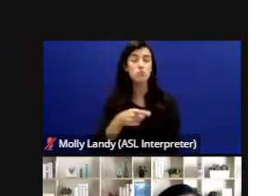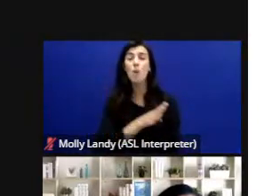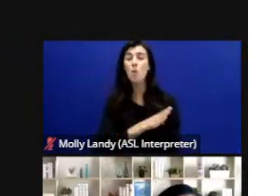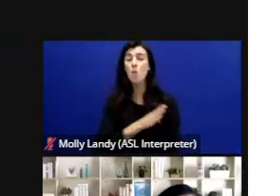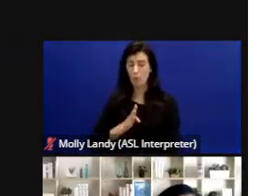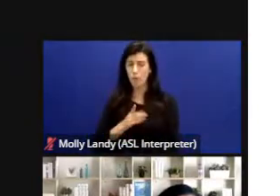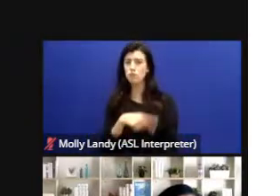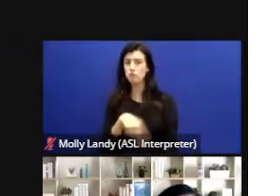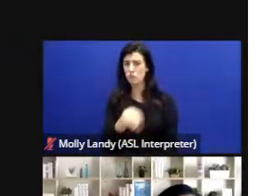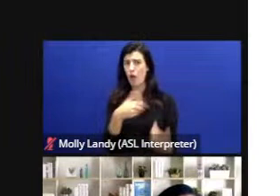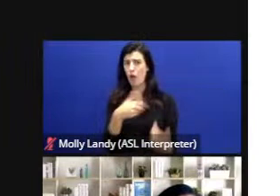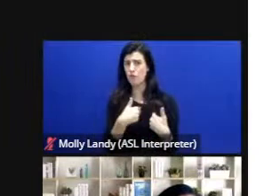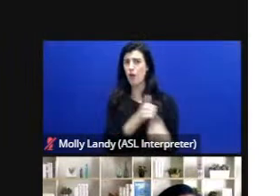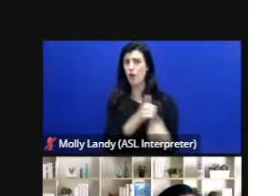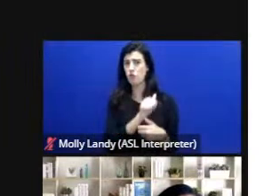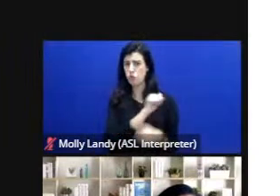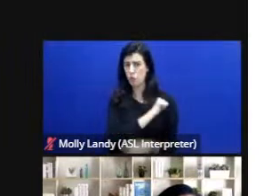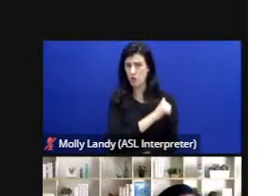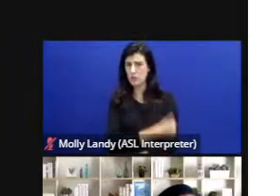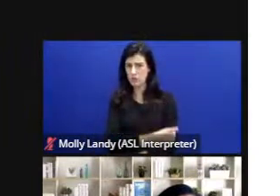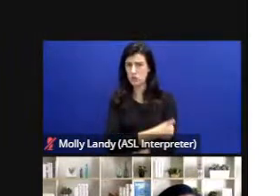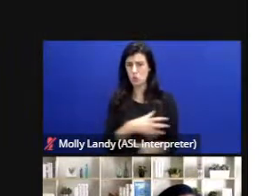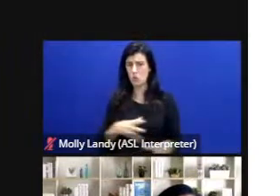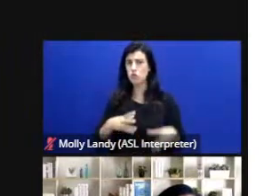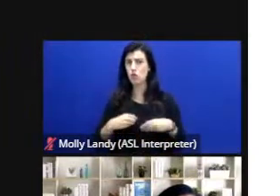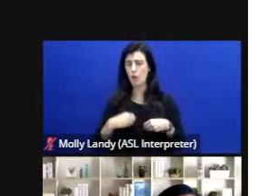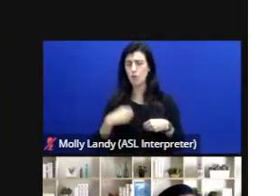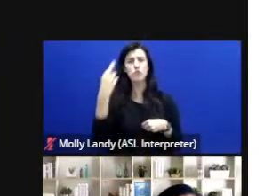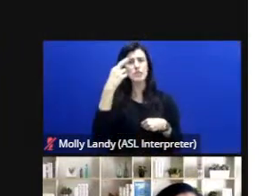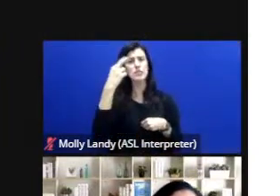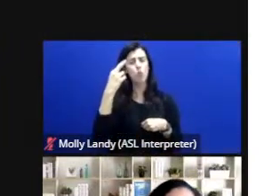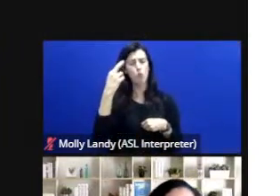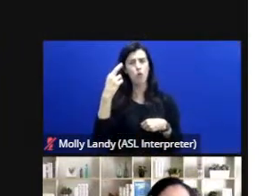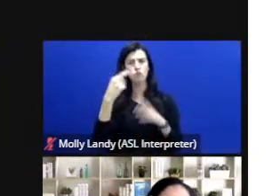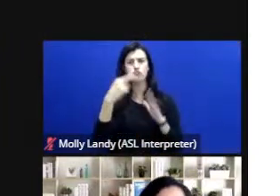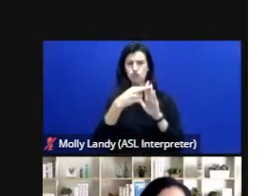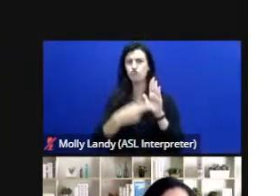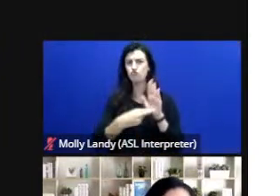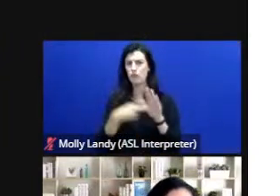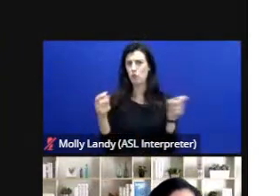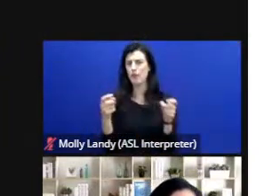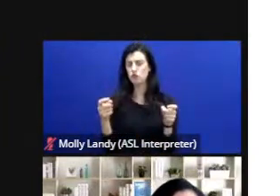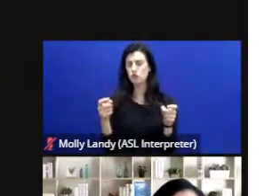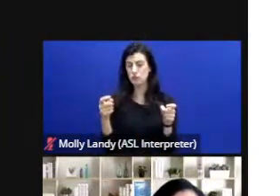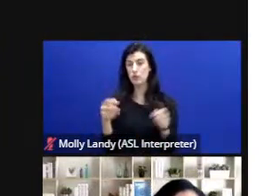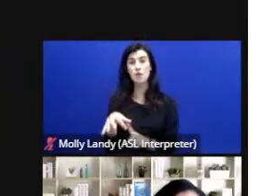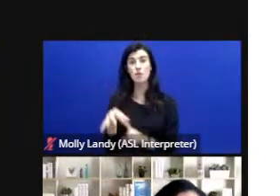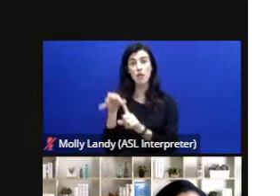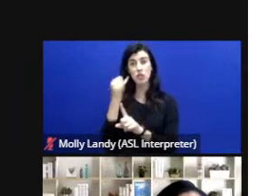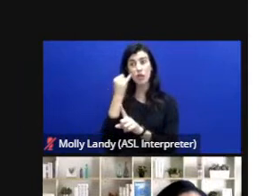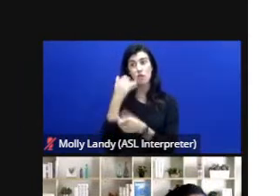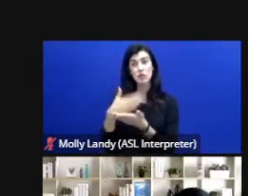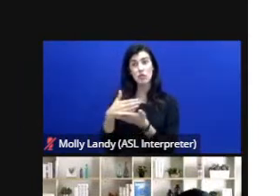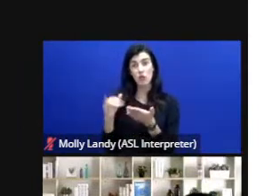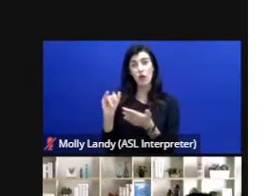the authority to adopt reasonable regulations, especially if there are particular items